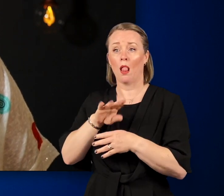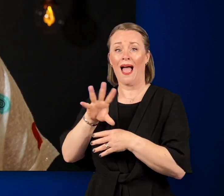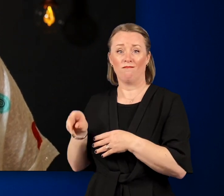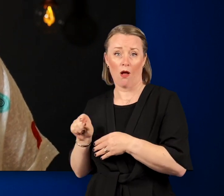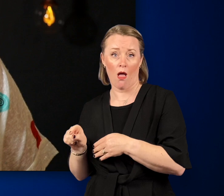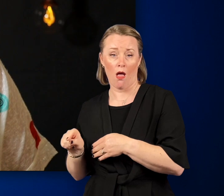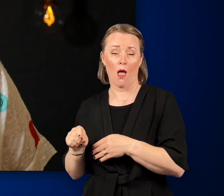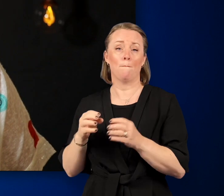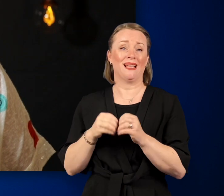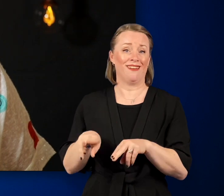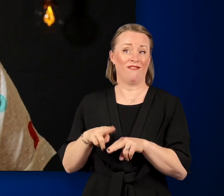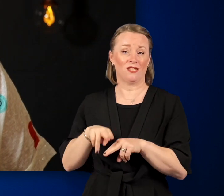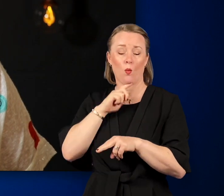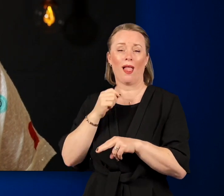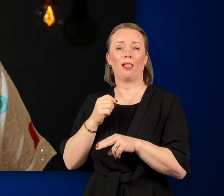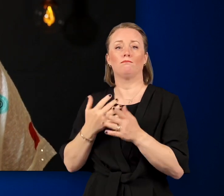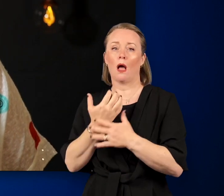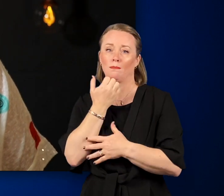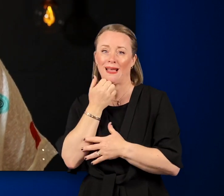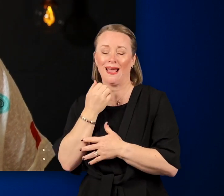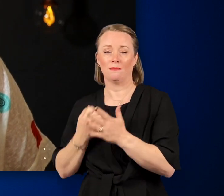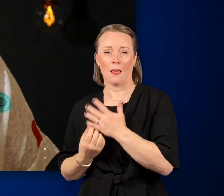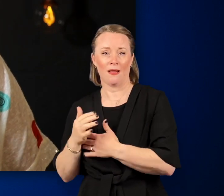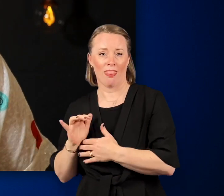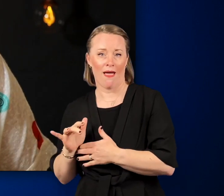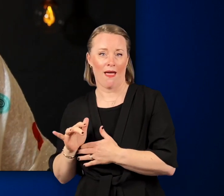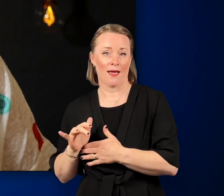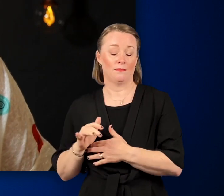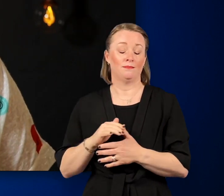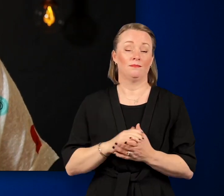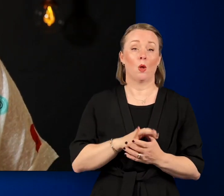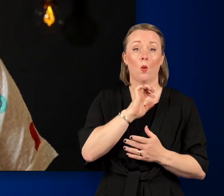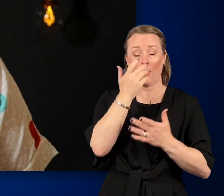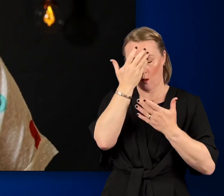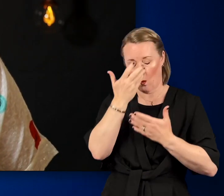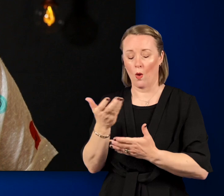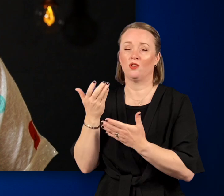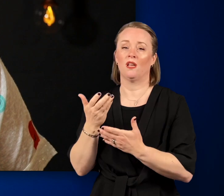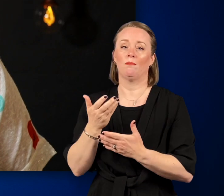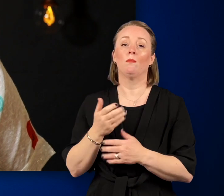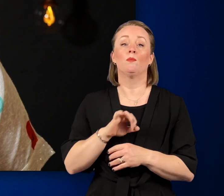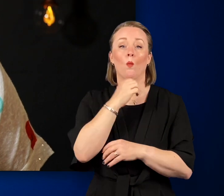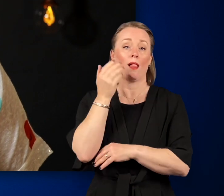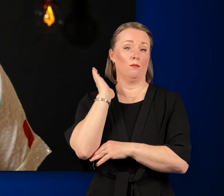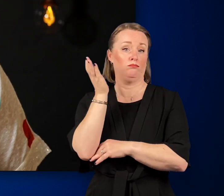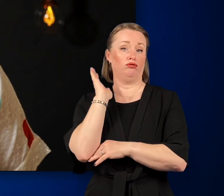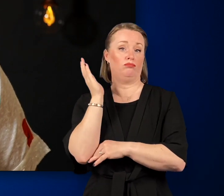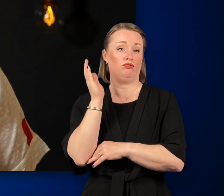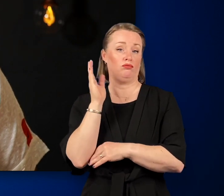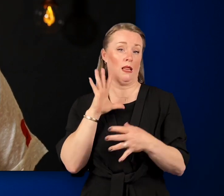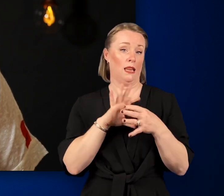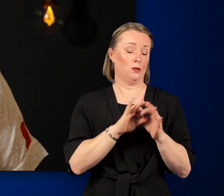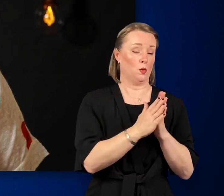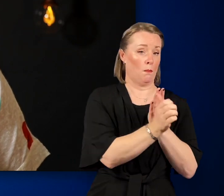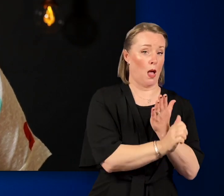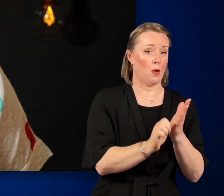country. We'll be having worship and we'll be hearing the word, which today is from Psalm 23, verse 5, and we're